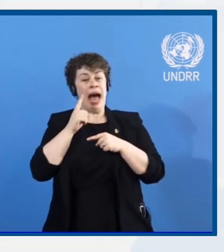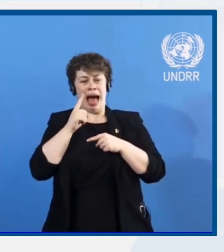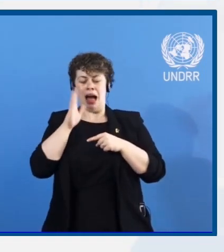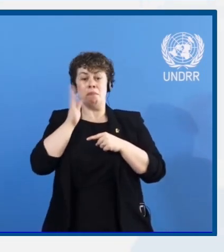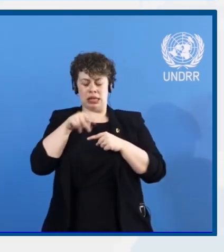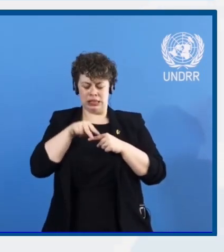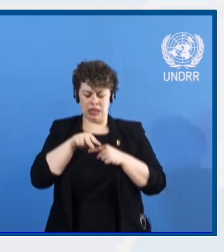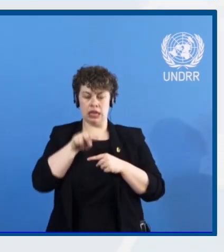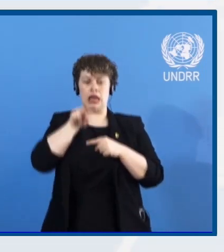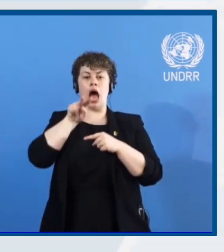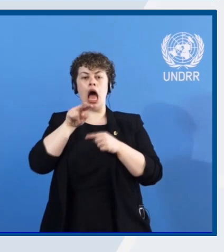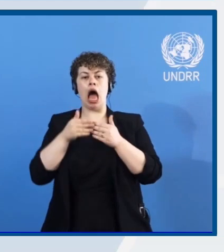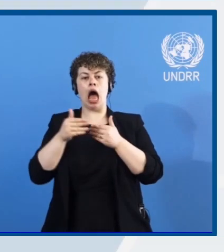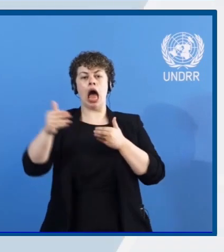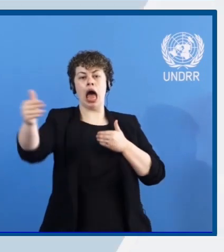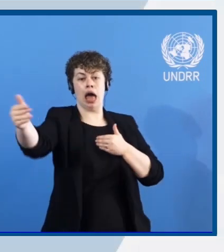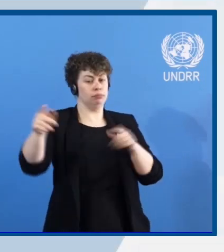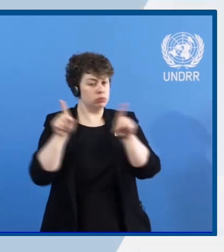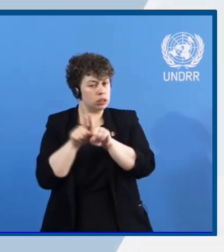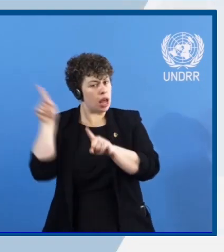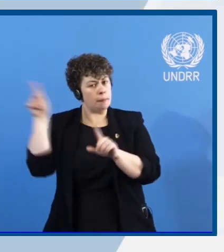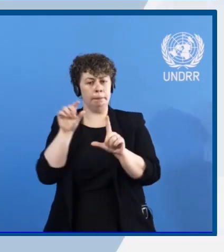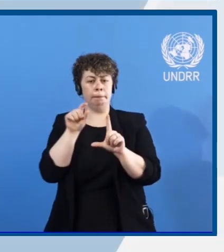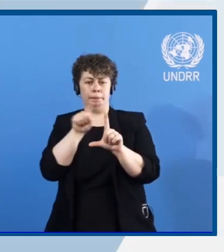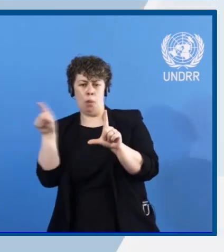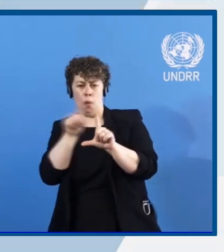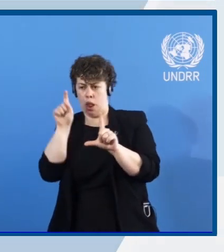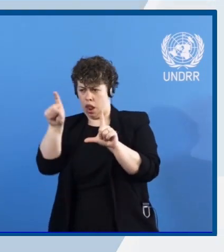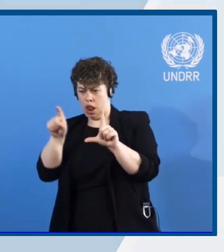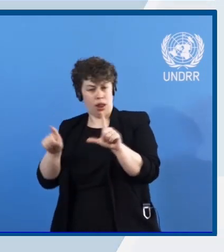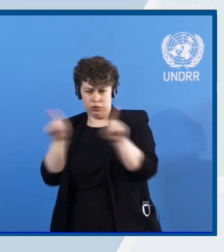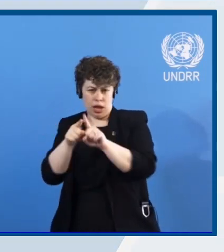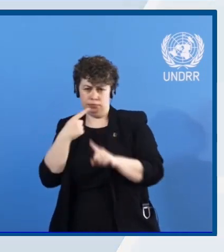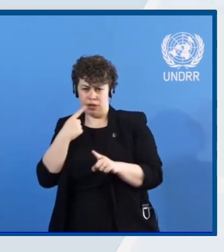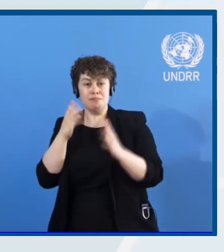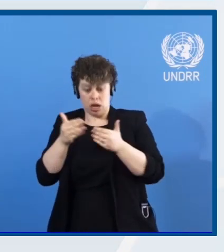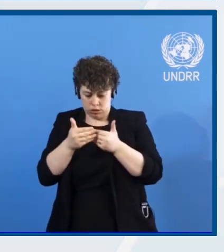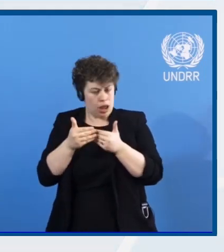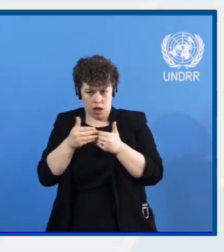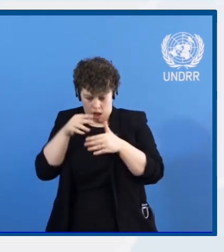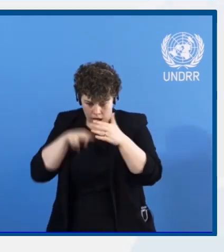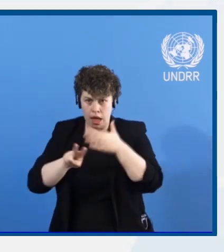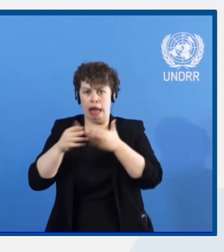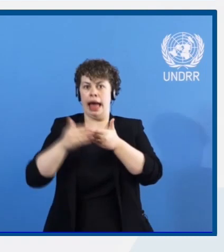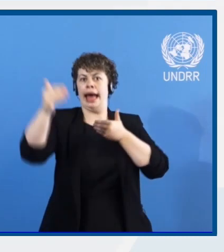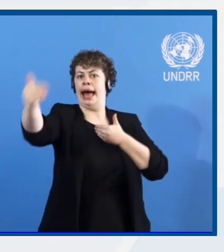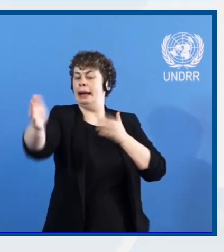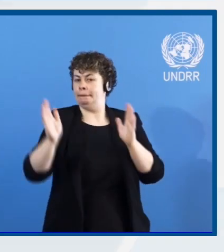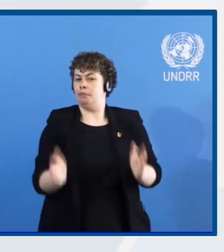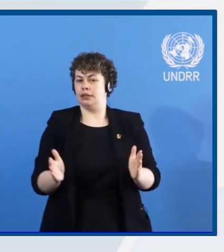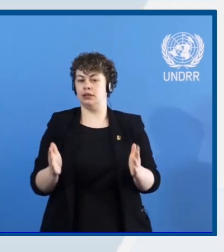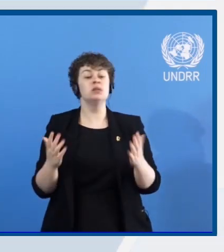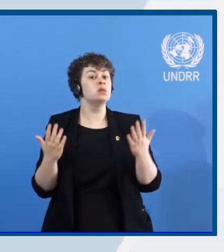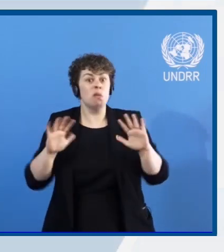clearly said in the poll. So I believe that going forward, that will